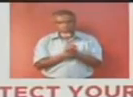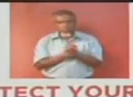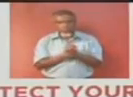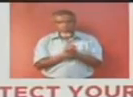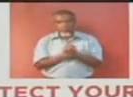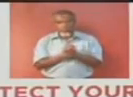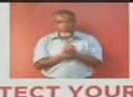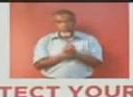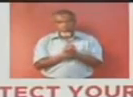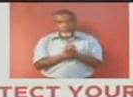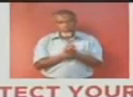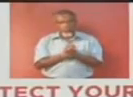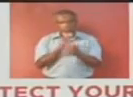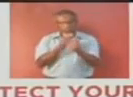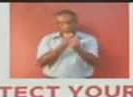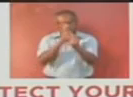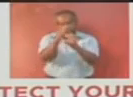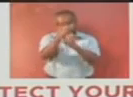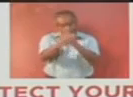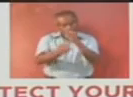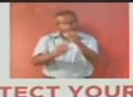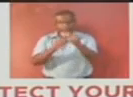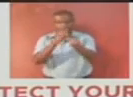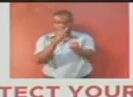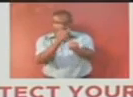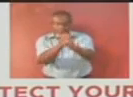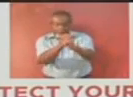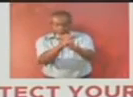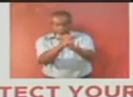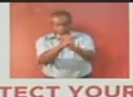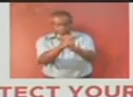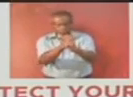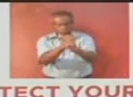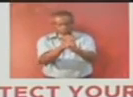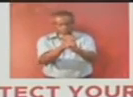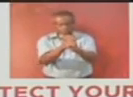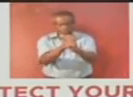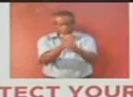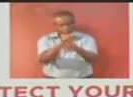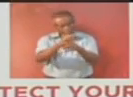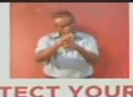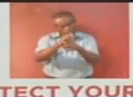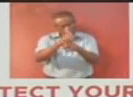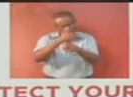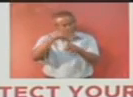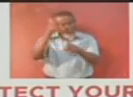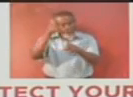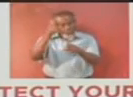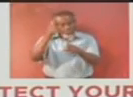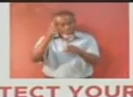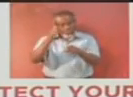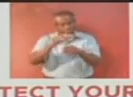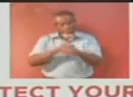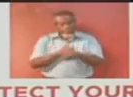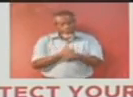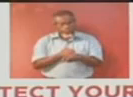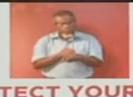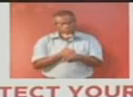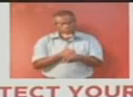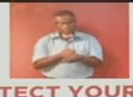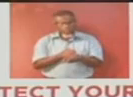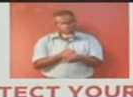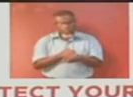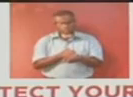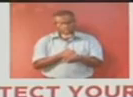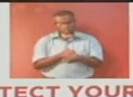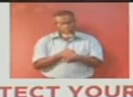the international best practice within the limits of the human resources that we have. While I cannot, with any degree